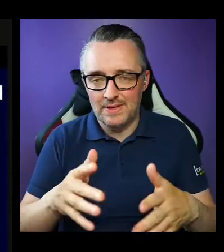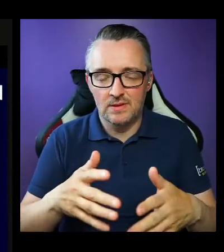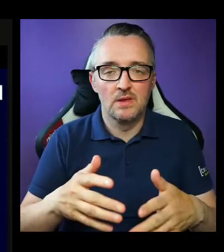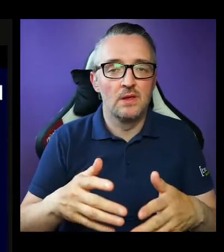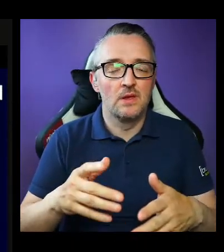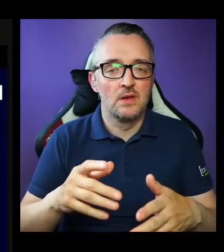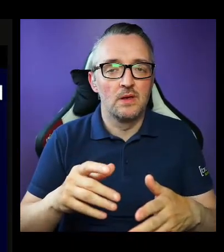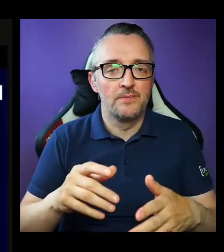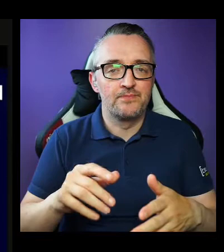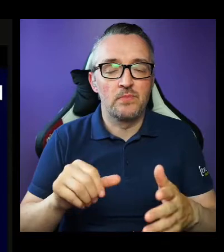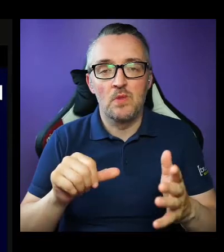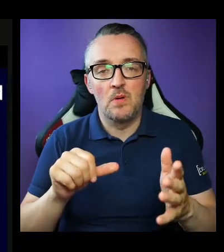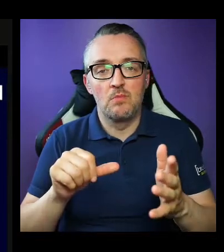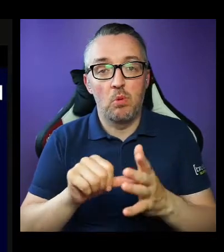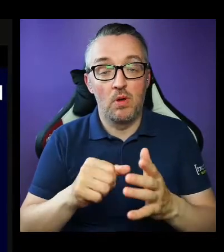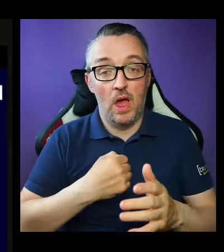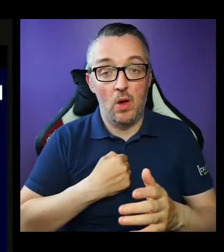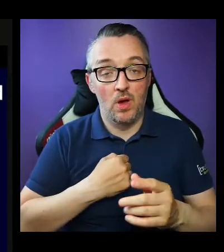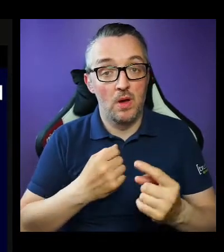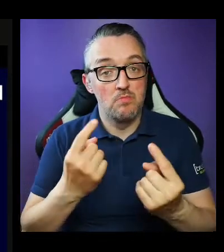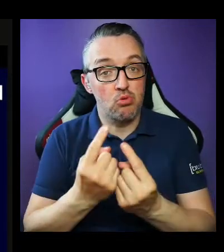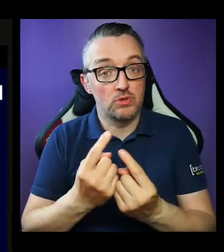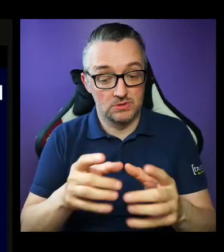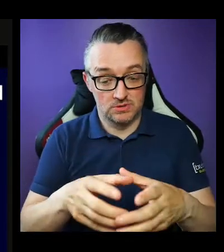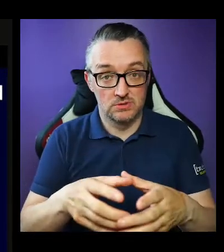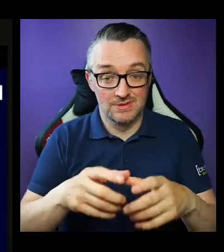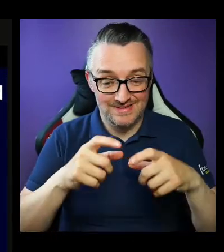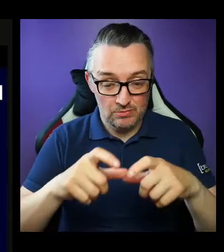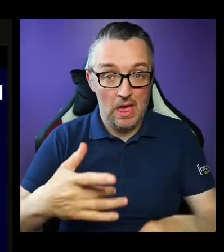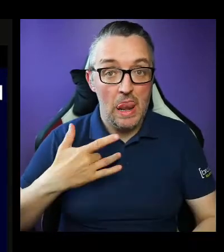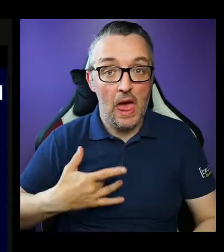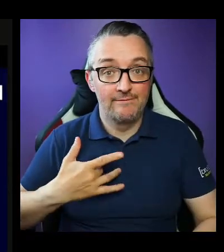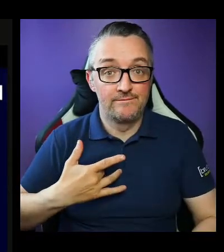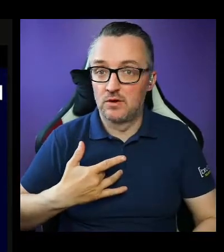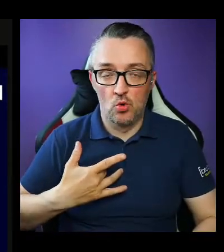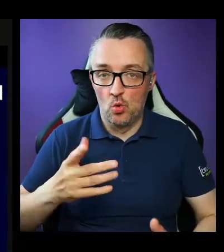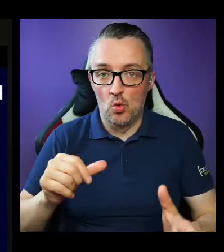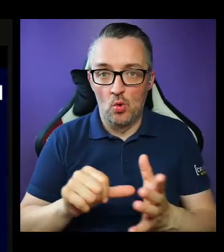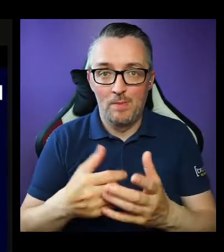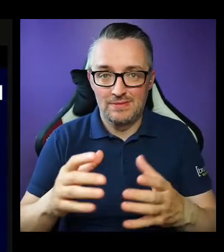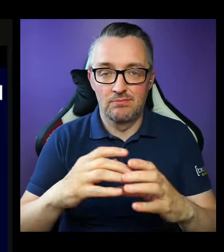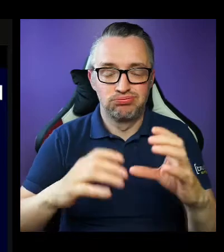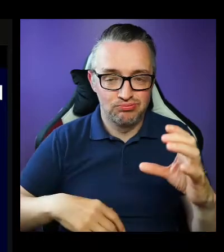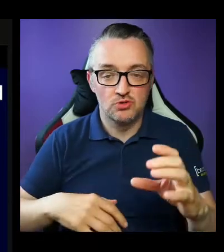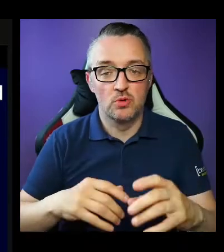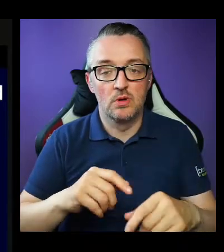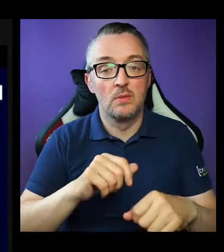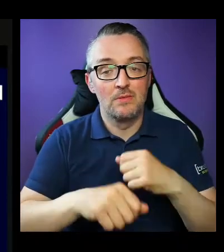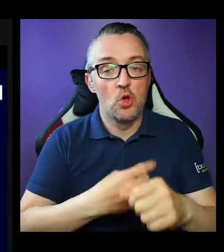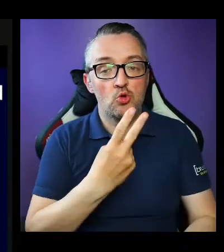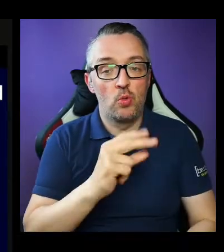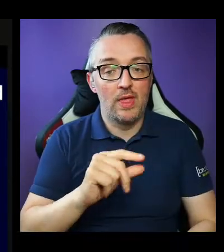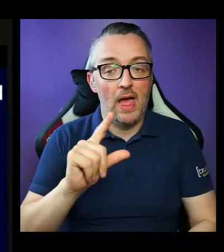having problems keeping our product live, to be honest. So for that reason, around